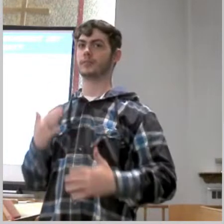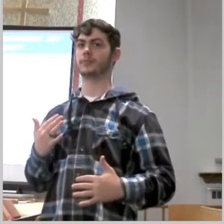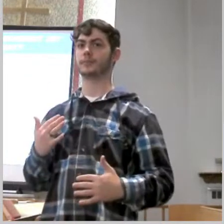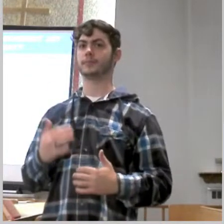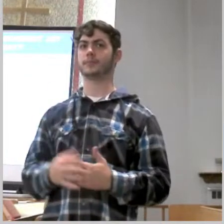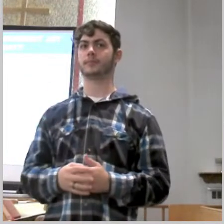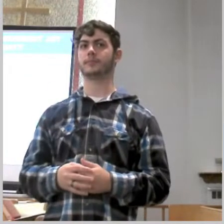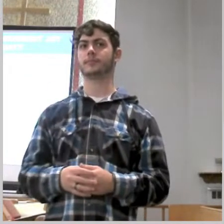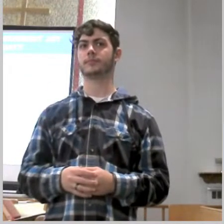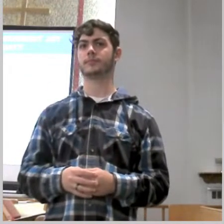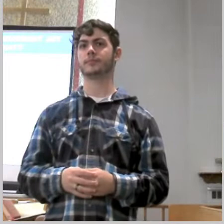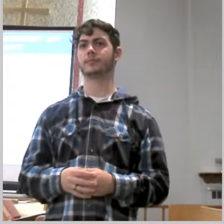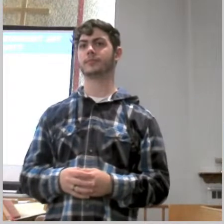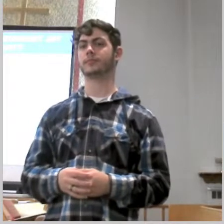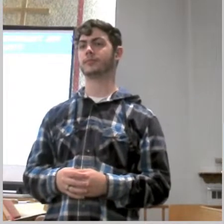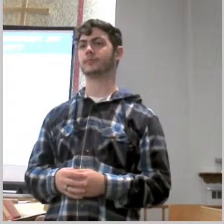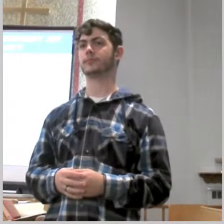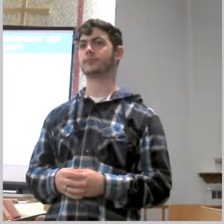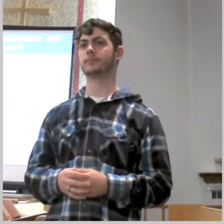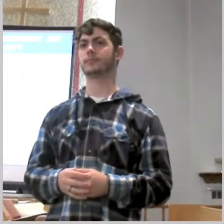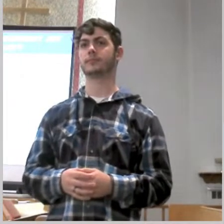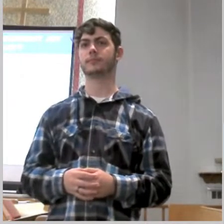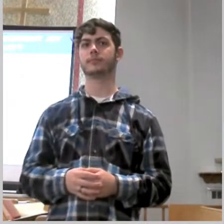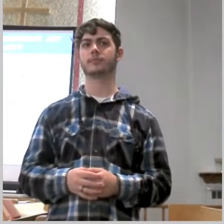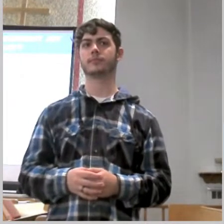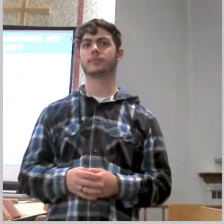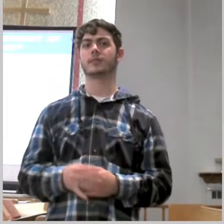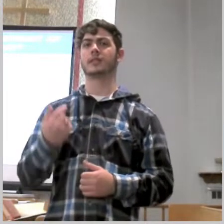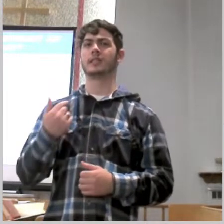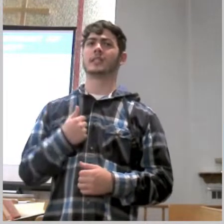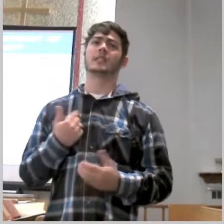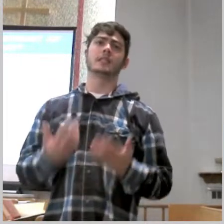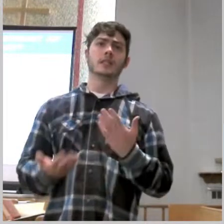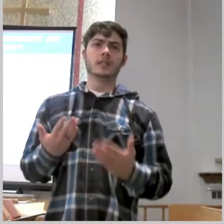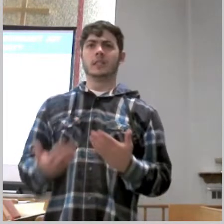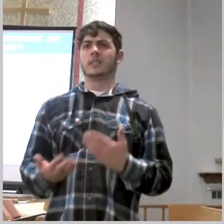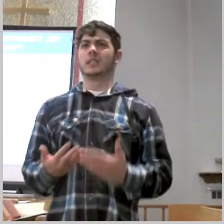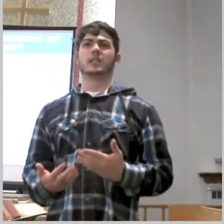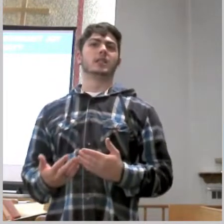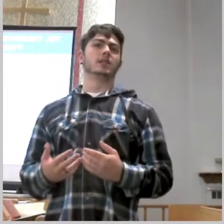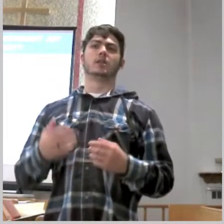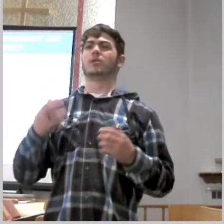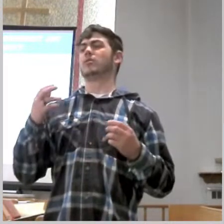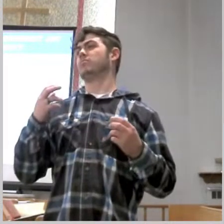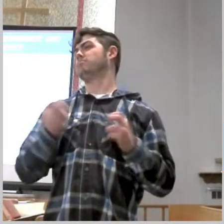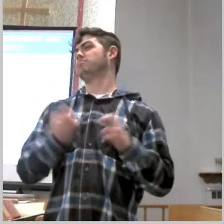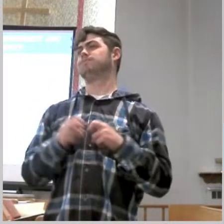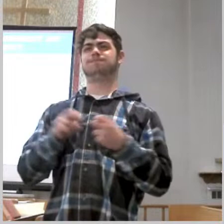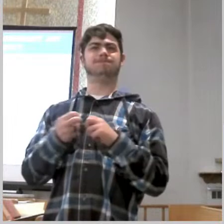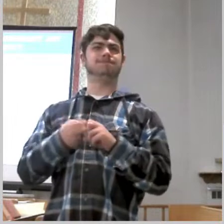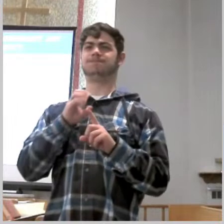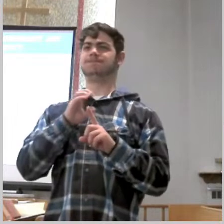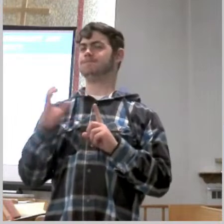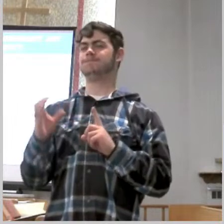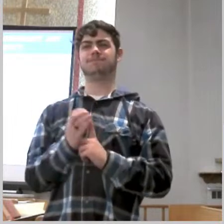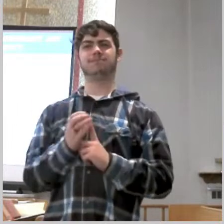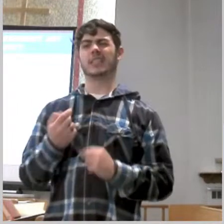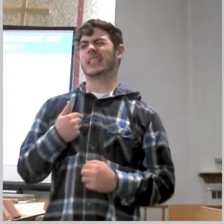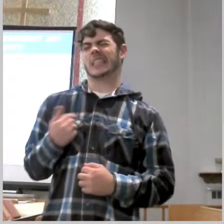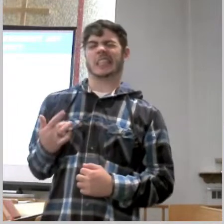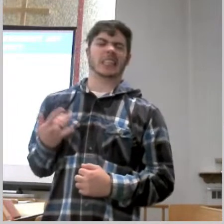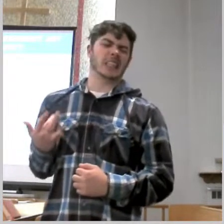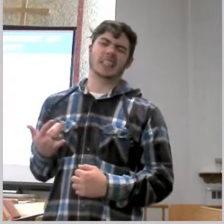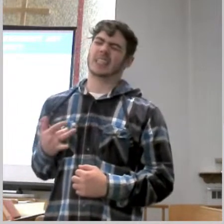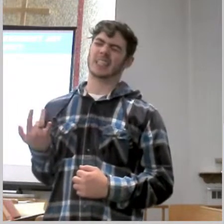together. Even though I may find myself in a terrible circumstance, not feeling like giving,